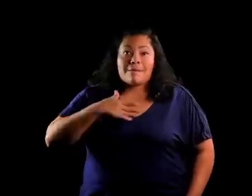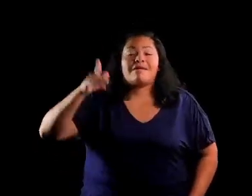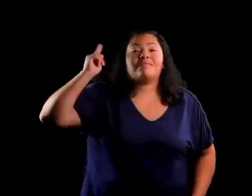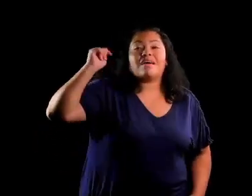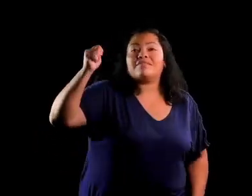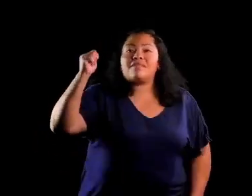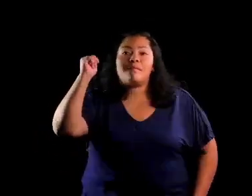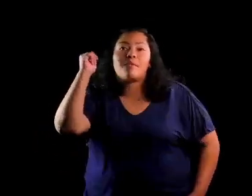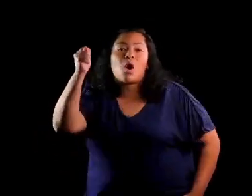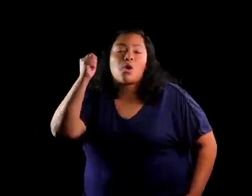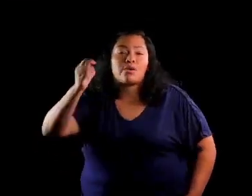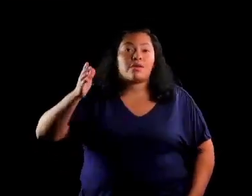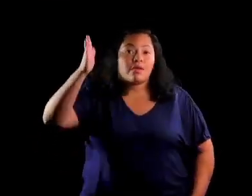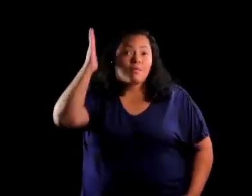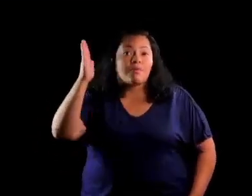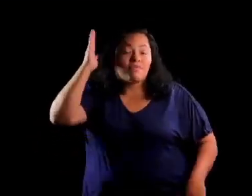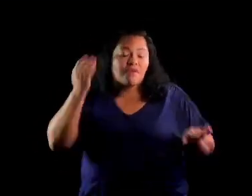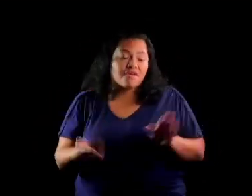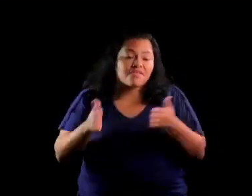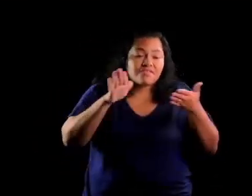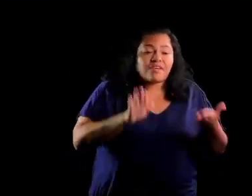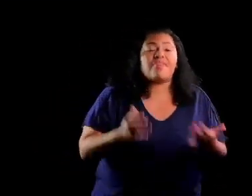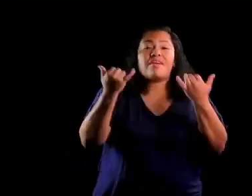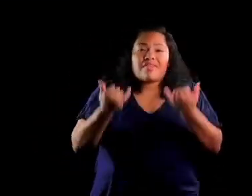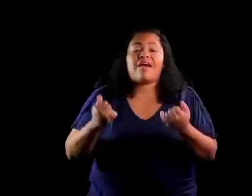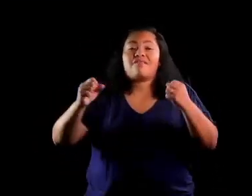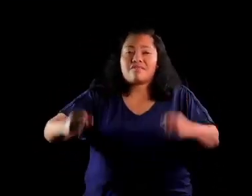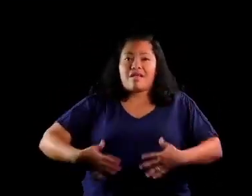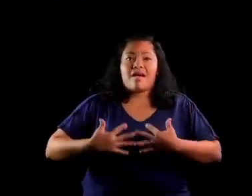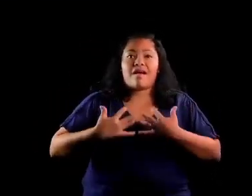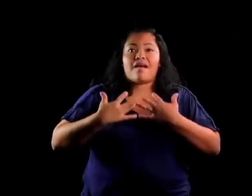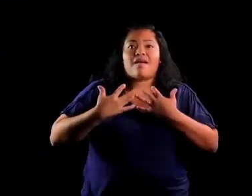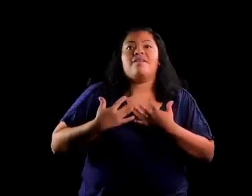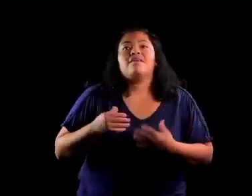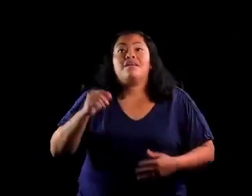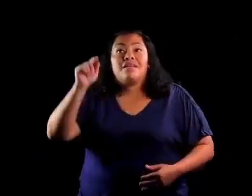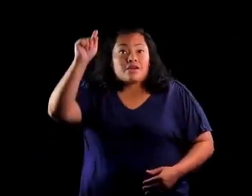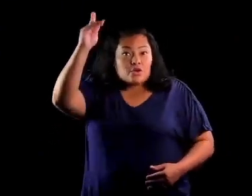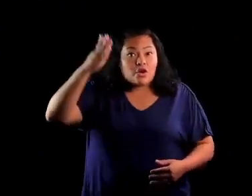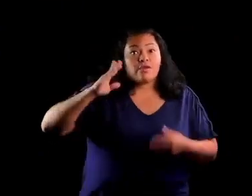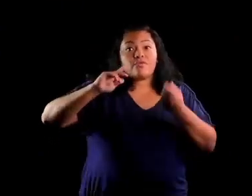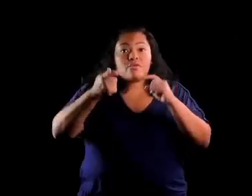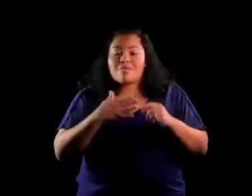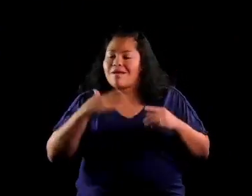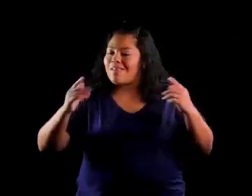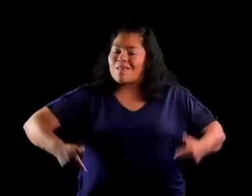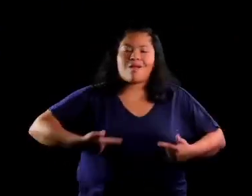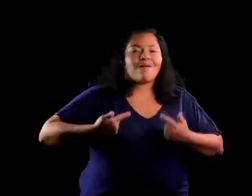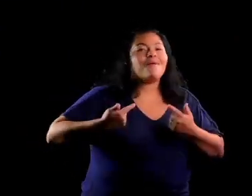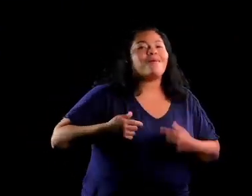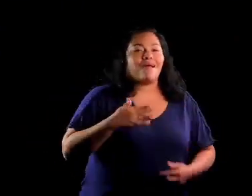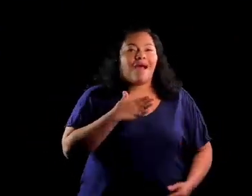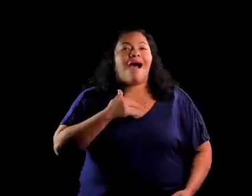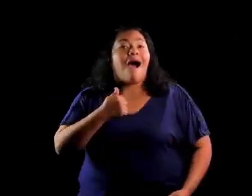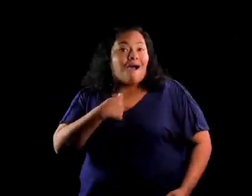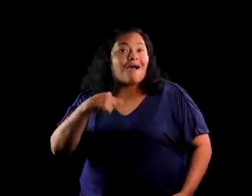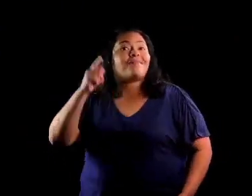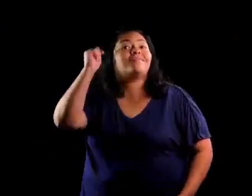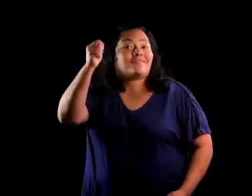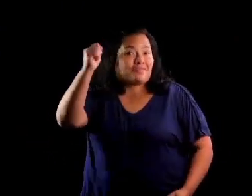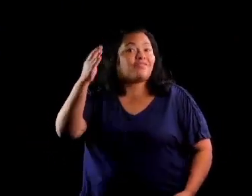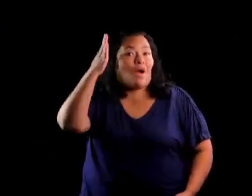this is my testimony. From death to life. 'Cause grace rewrote my story.